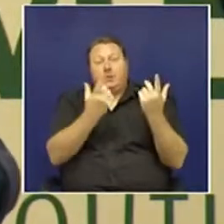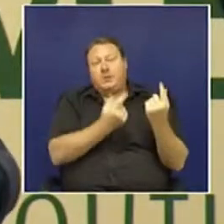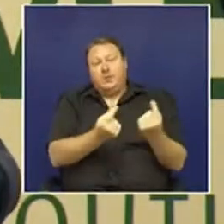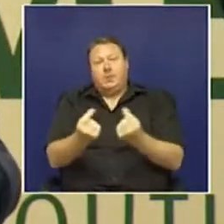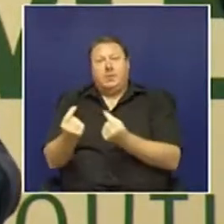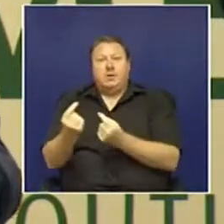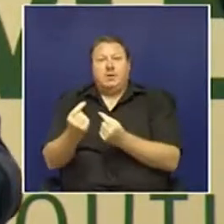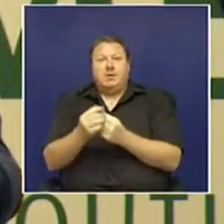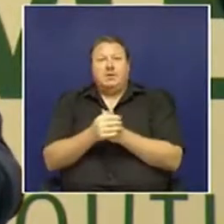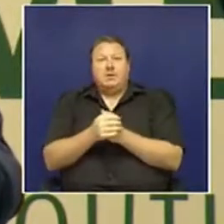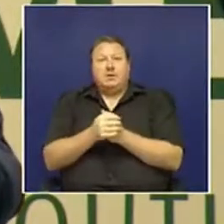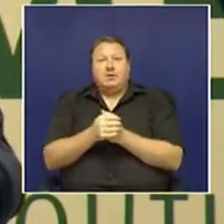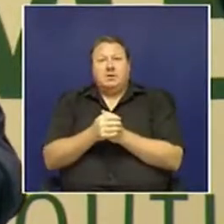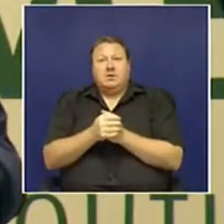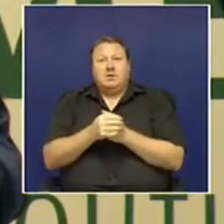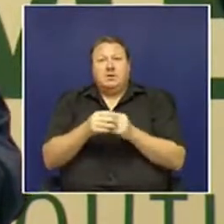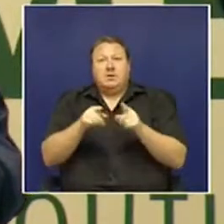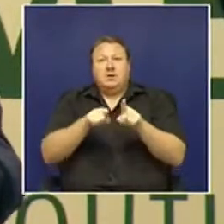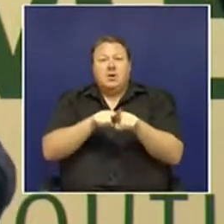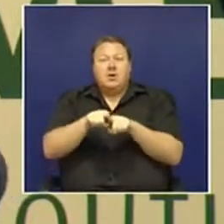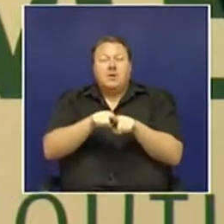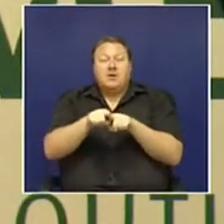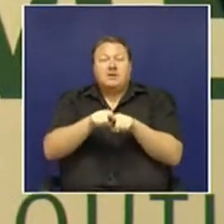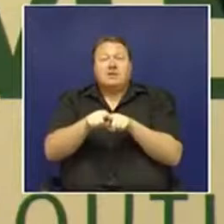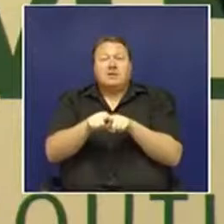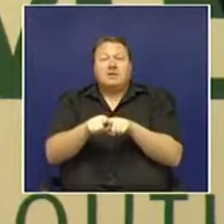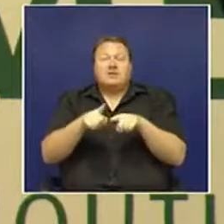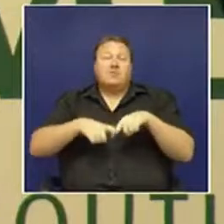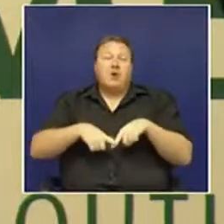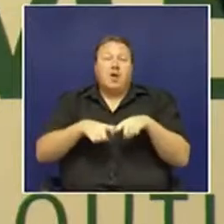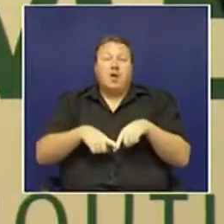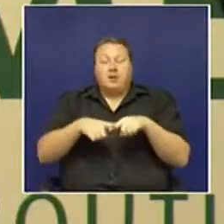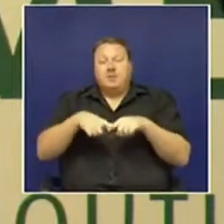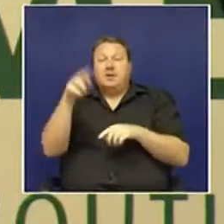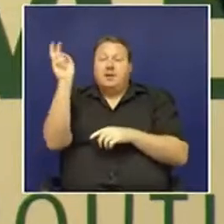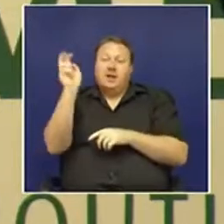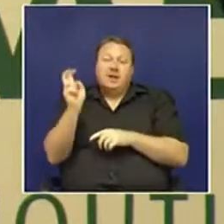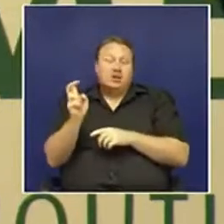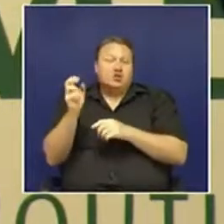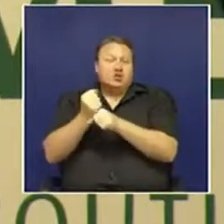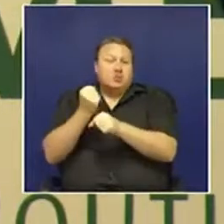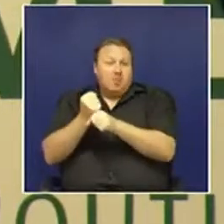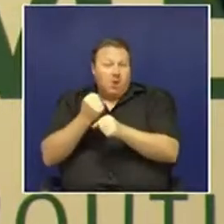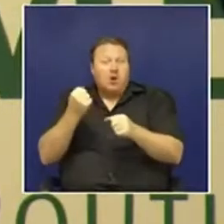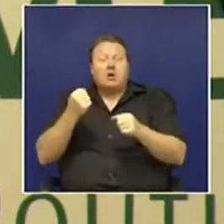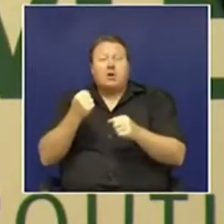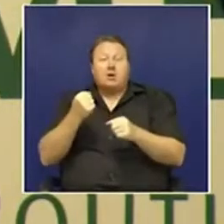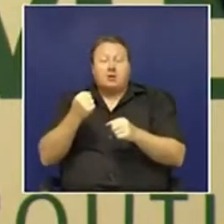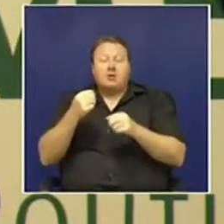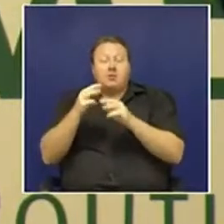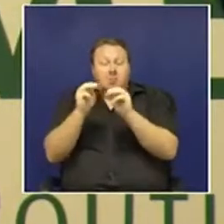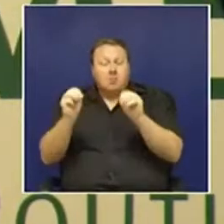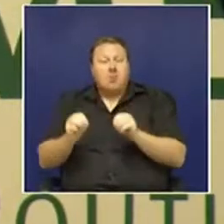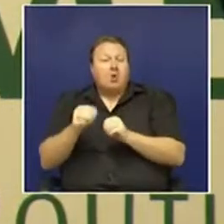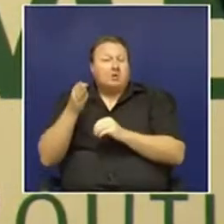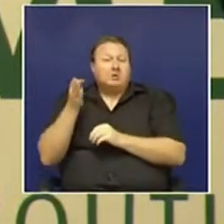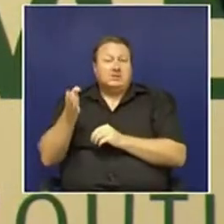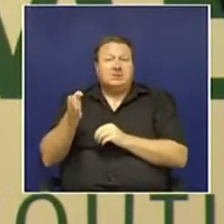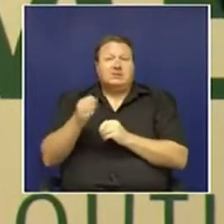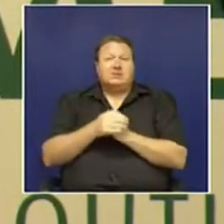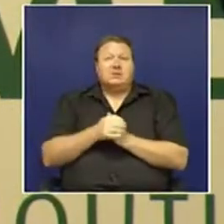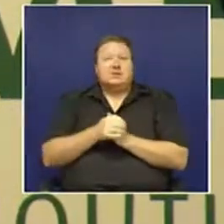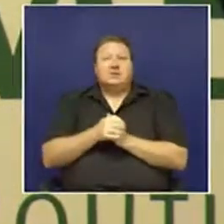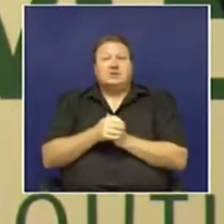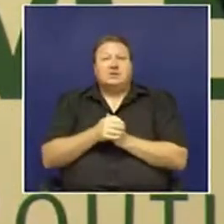and building a competitive, reliable energy market. Regulatory reforms in this sector have unlocked significant